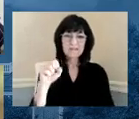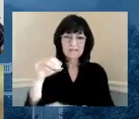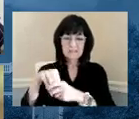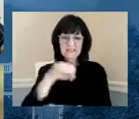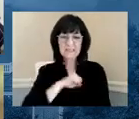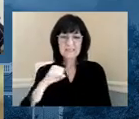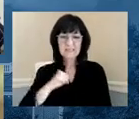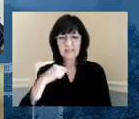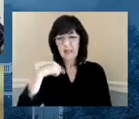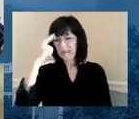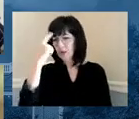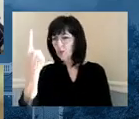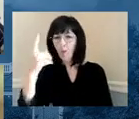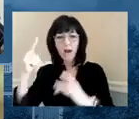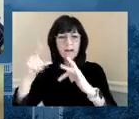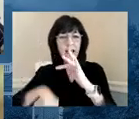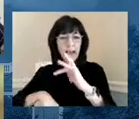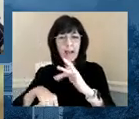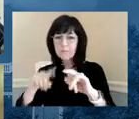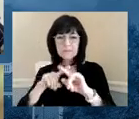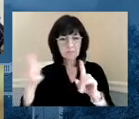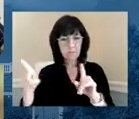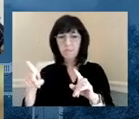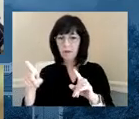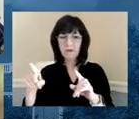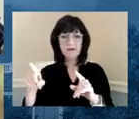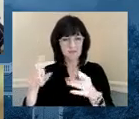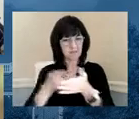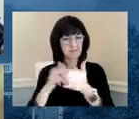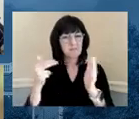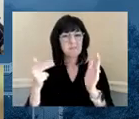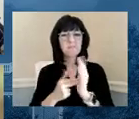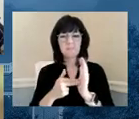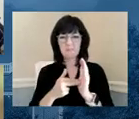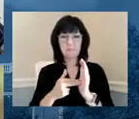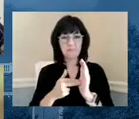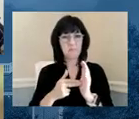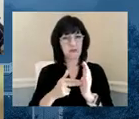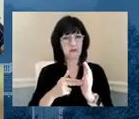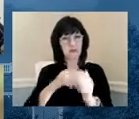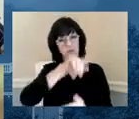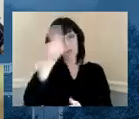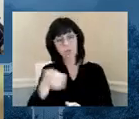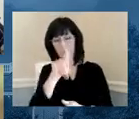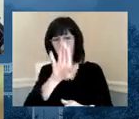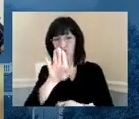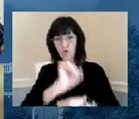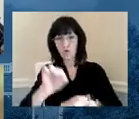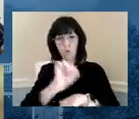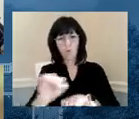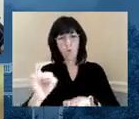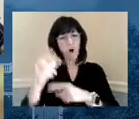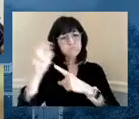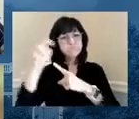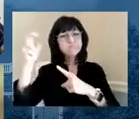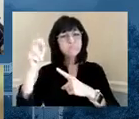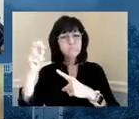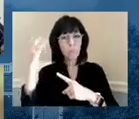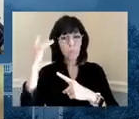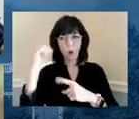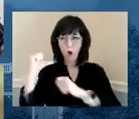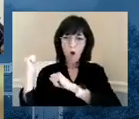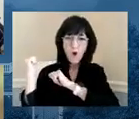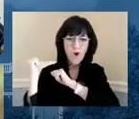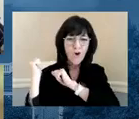one member absent, but it speaks well of the good work of everybody on the screen and the importance of this issue